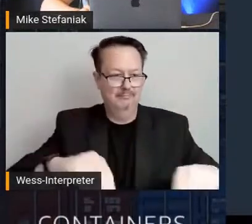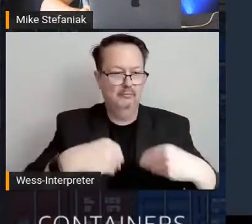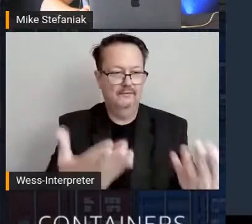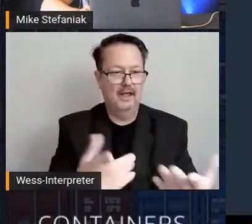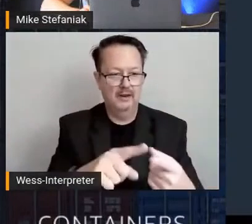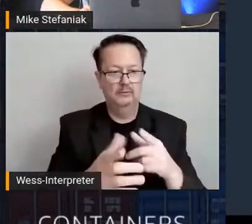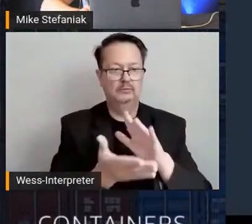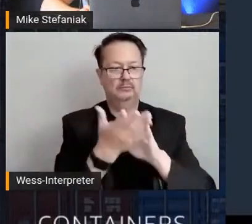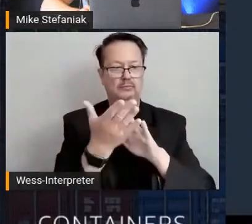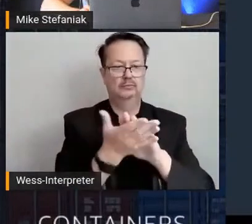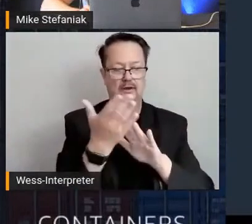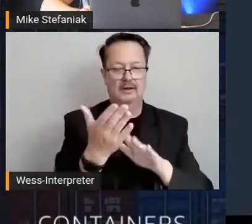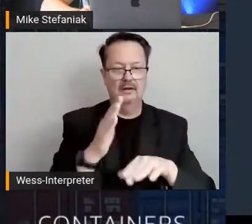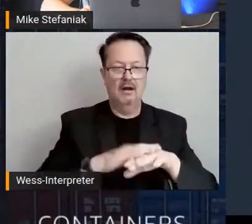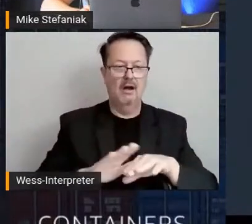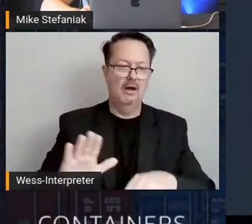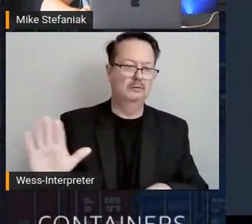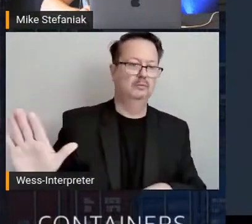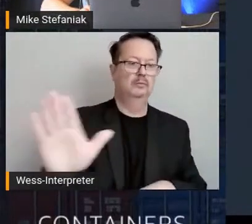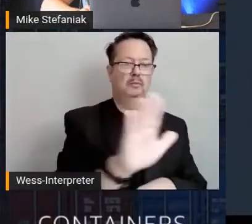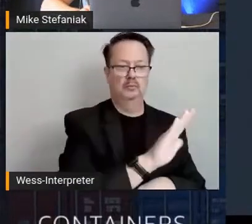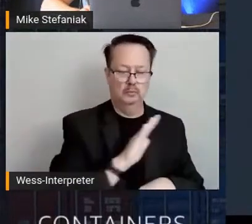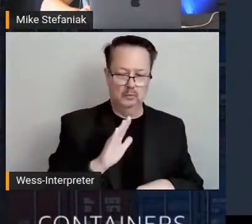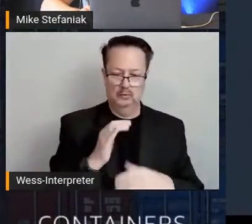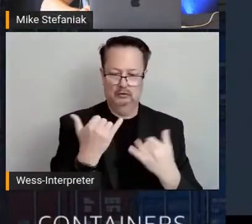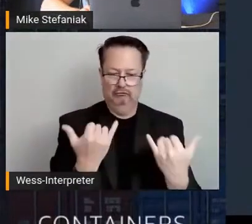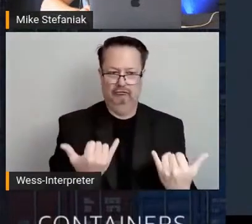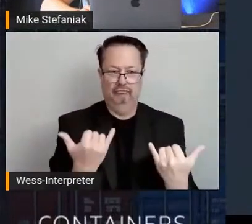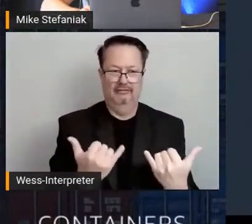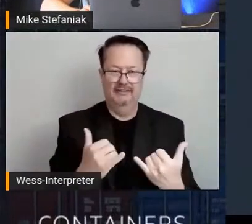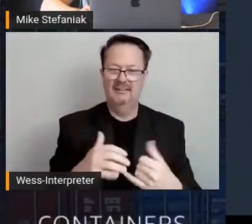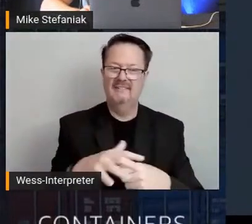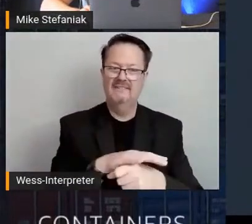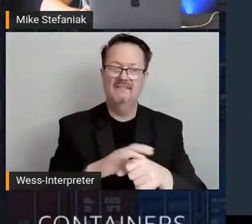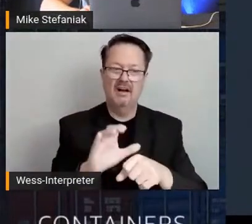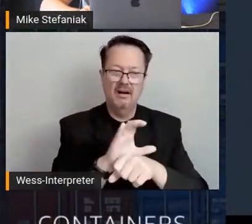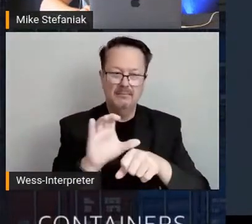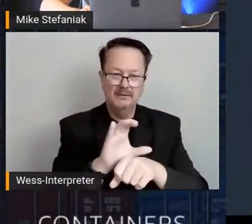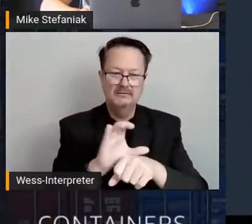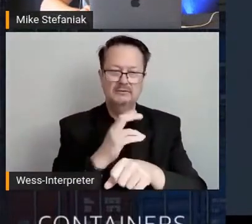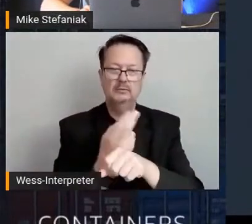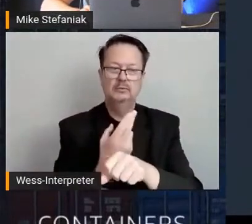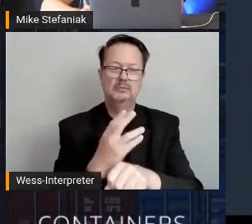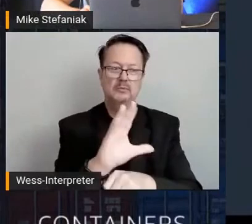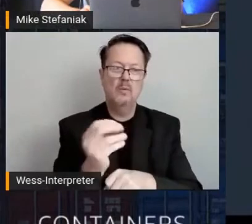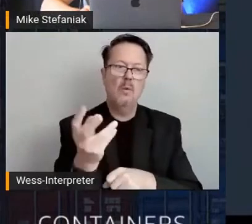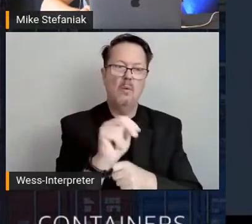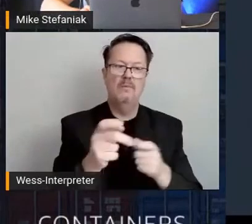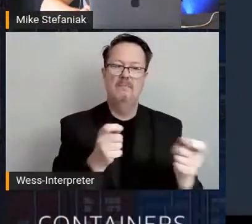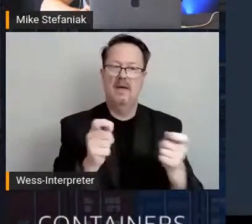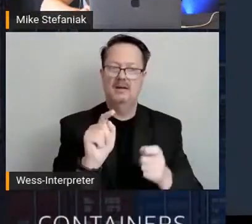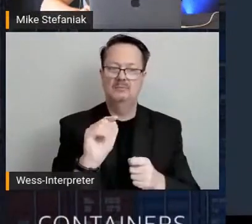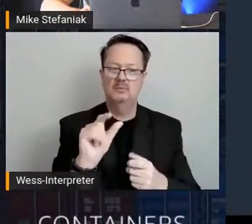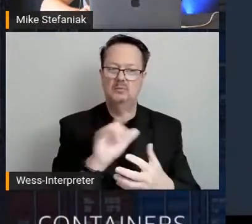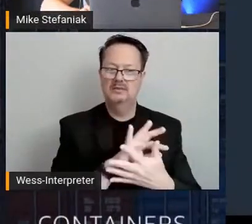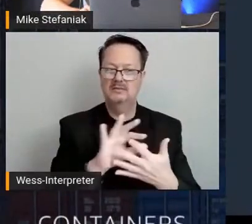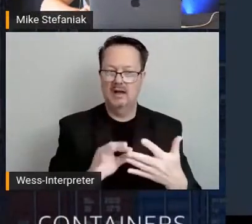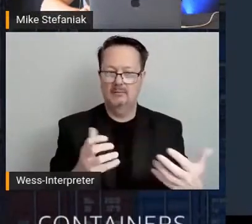to run on your existing environments using your own management tools as an option as